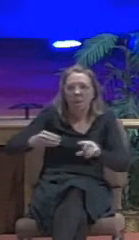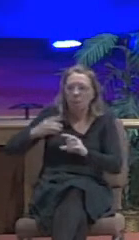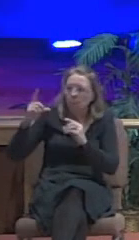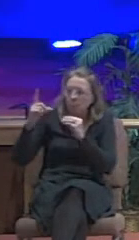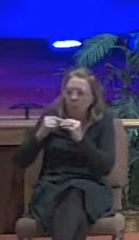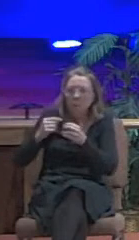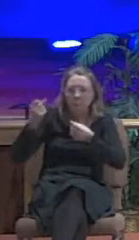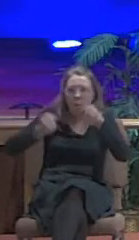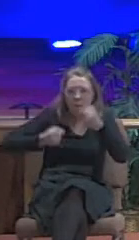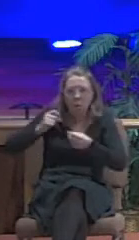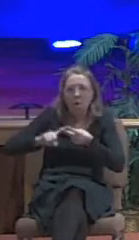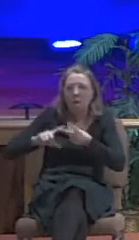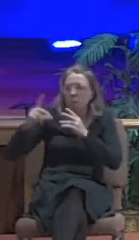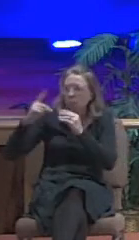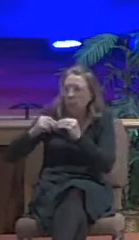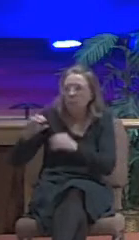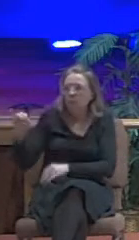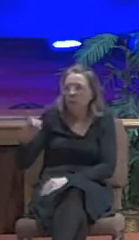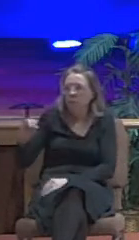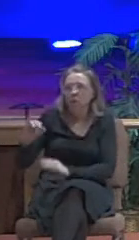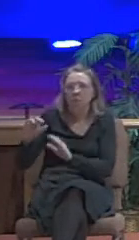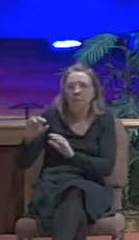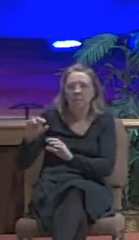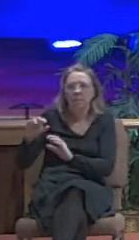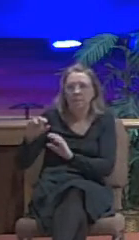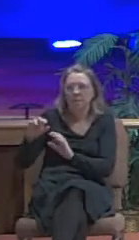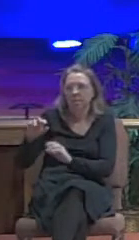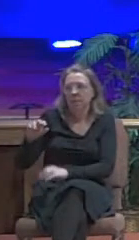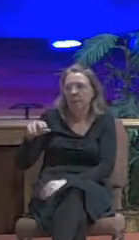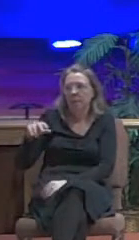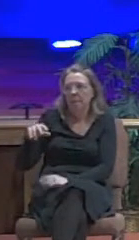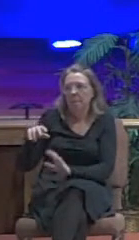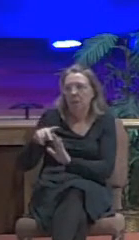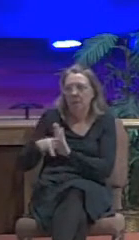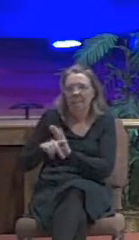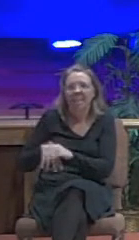insurance policy. Kind of motivated you to push